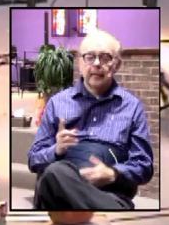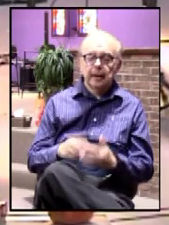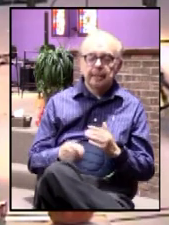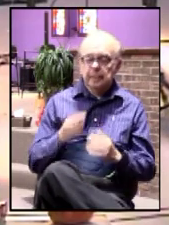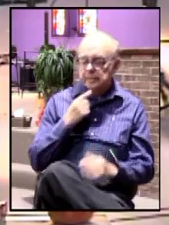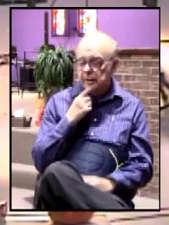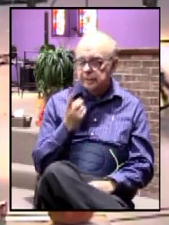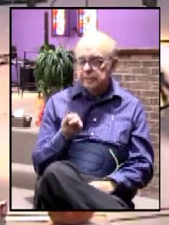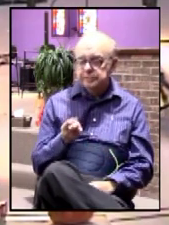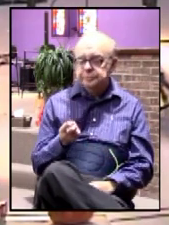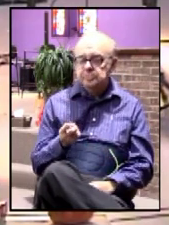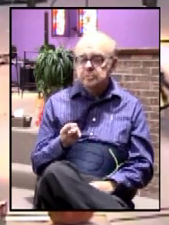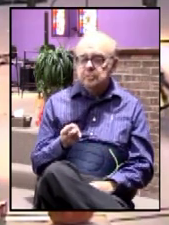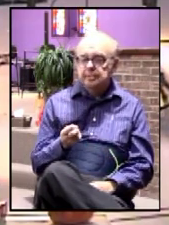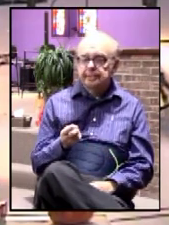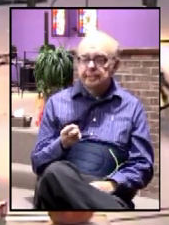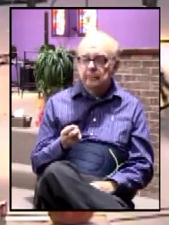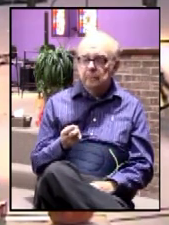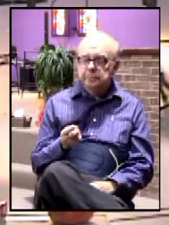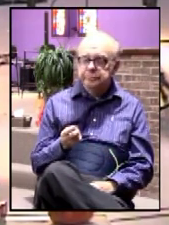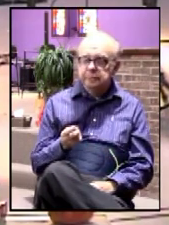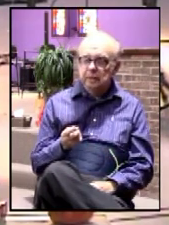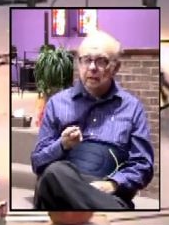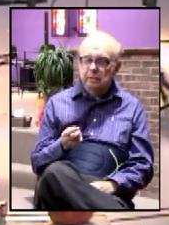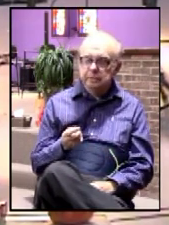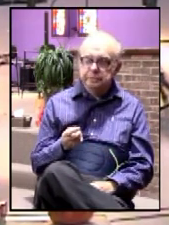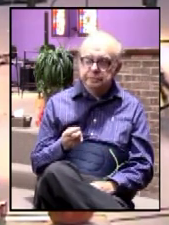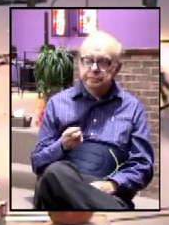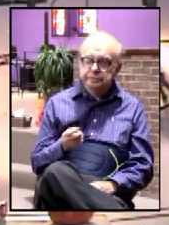What I'm saying is this,